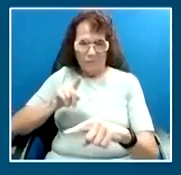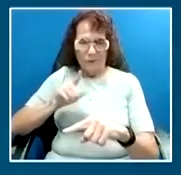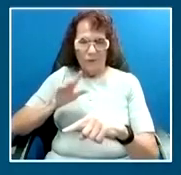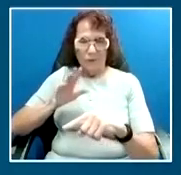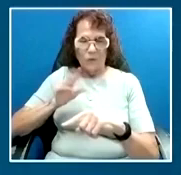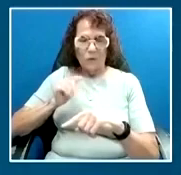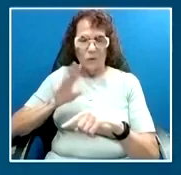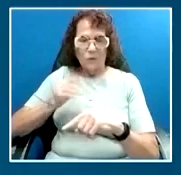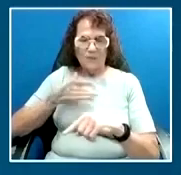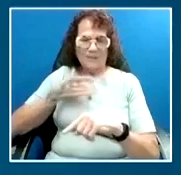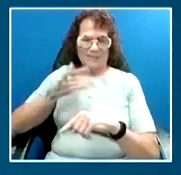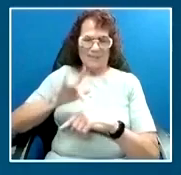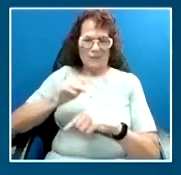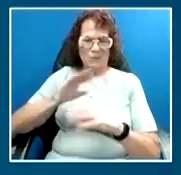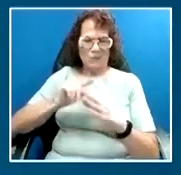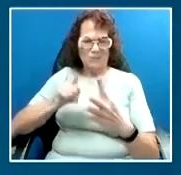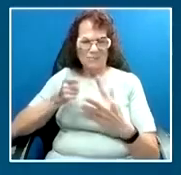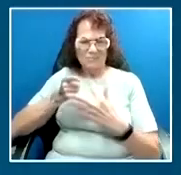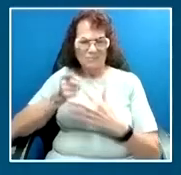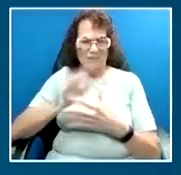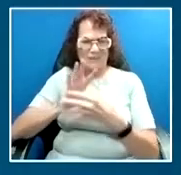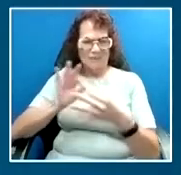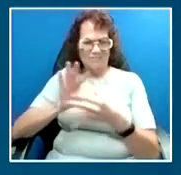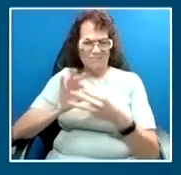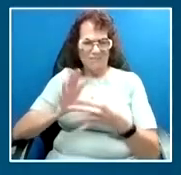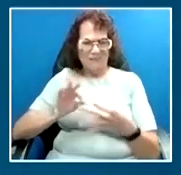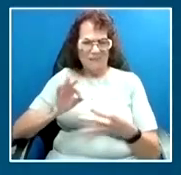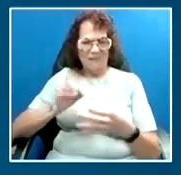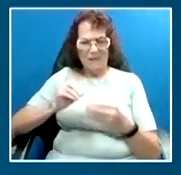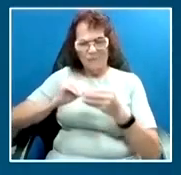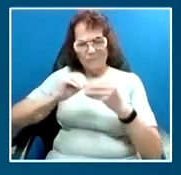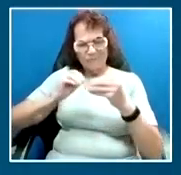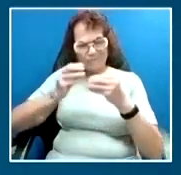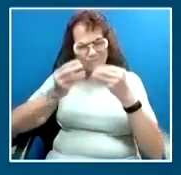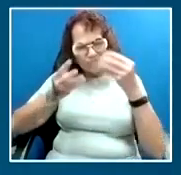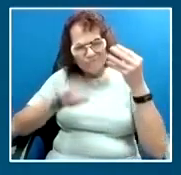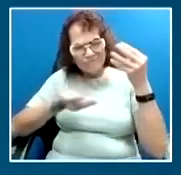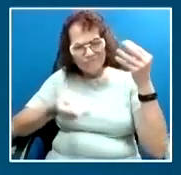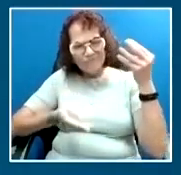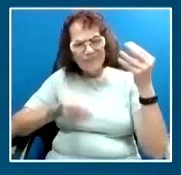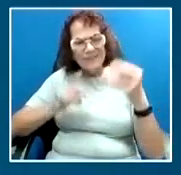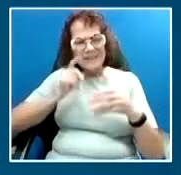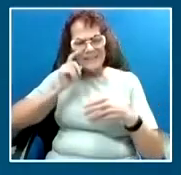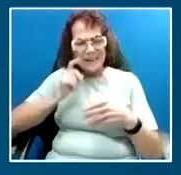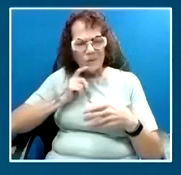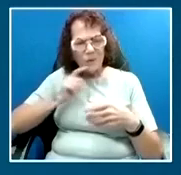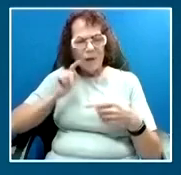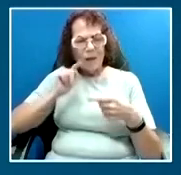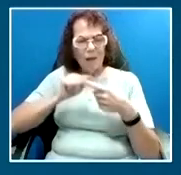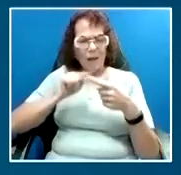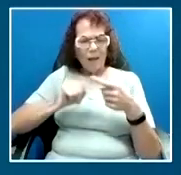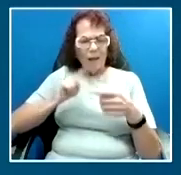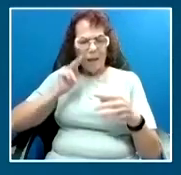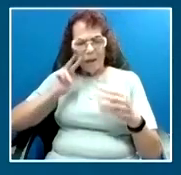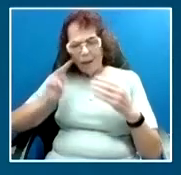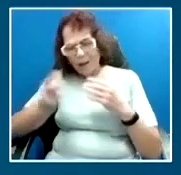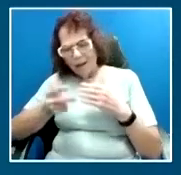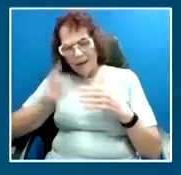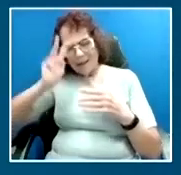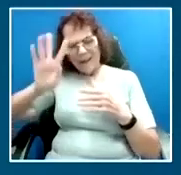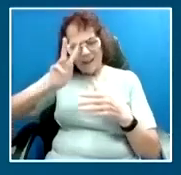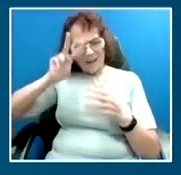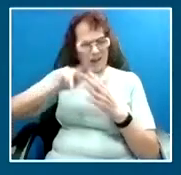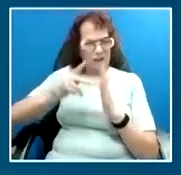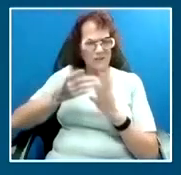suggestive and sexual nature that created a hostile work environment for women.